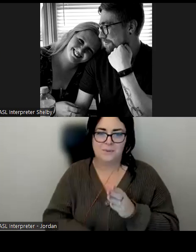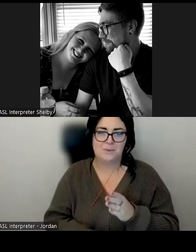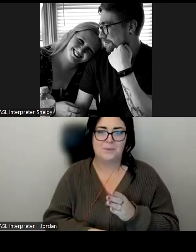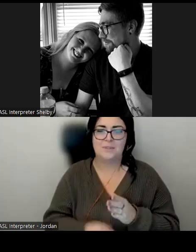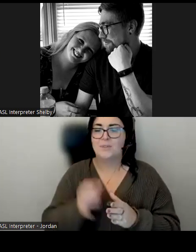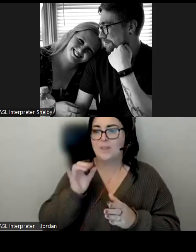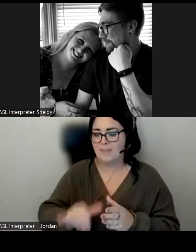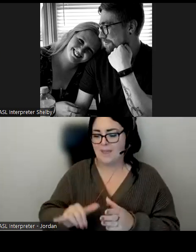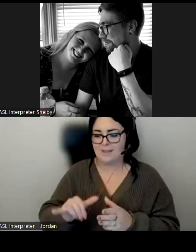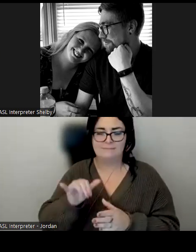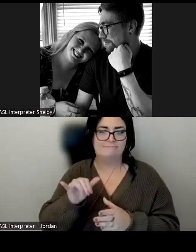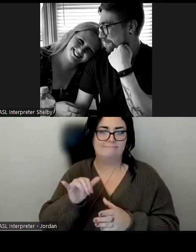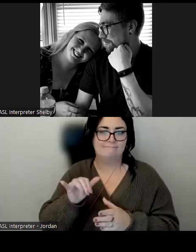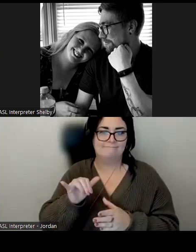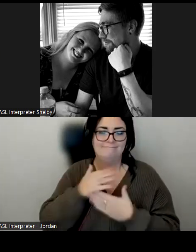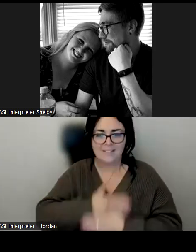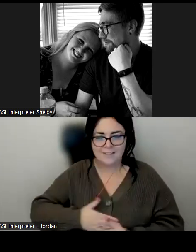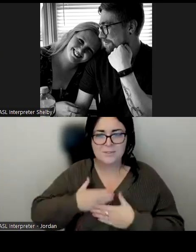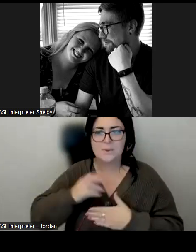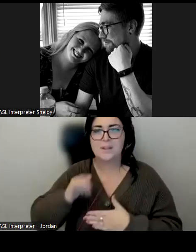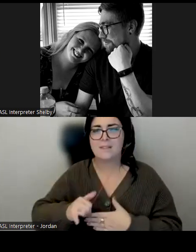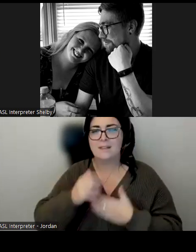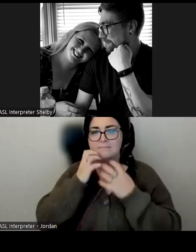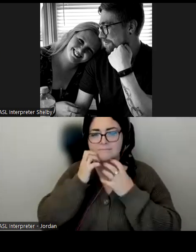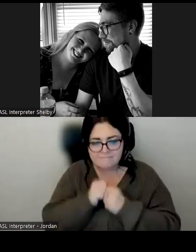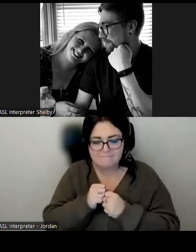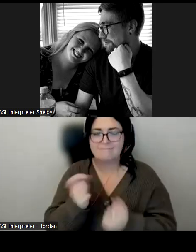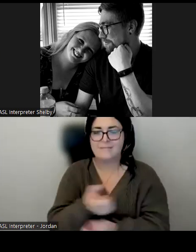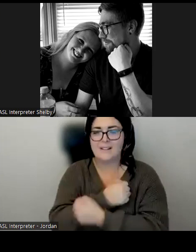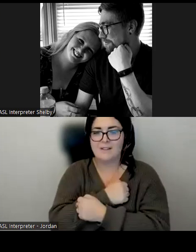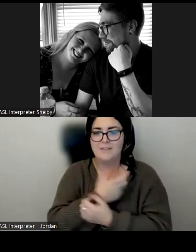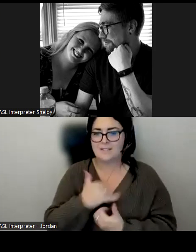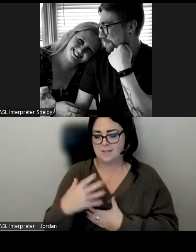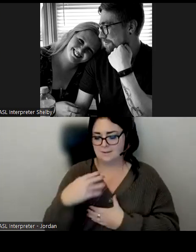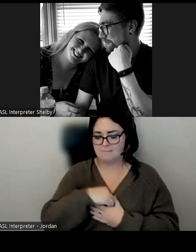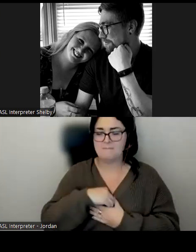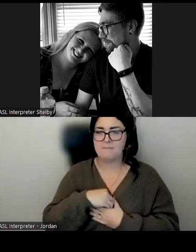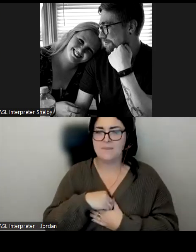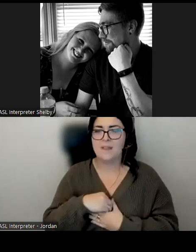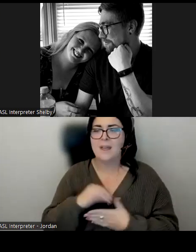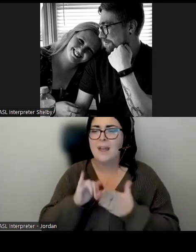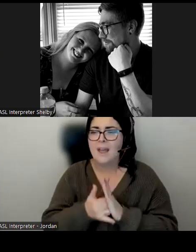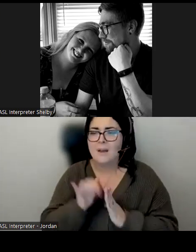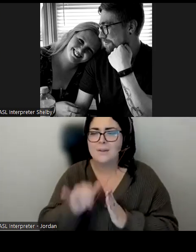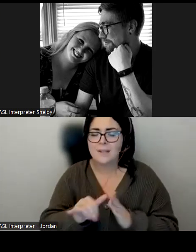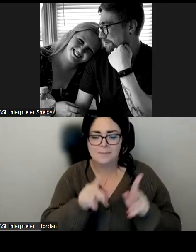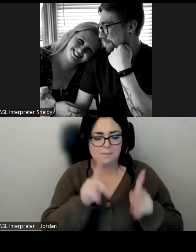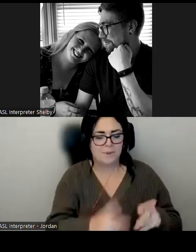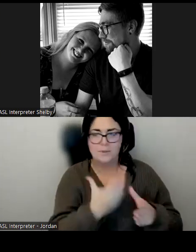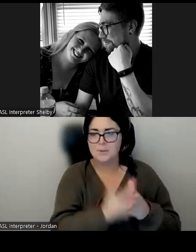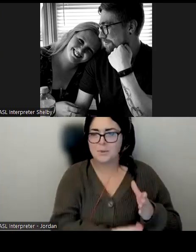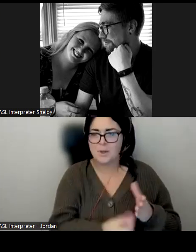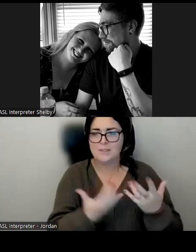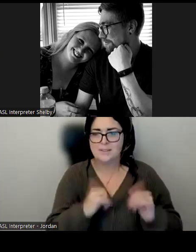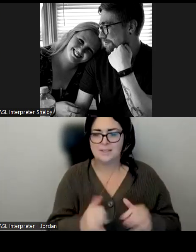speak again to that connection. So how does that loved one that you lost still live in your life? What are the ways that